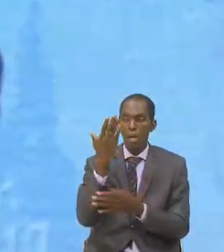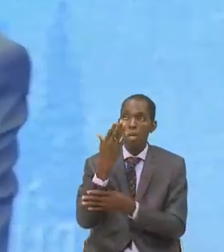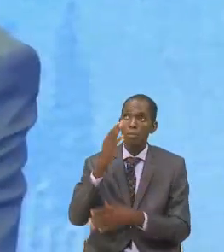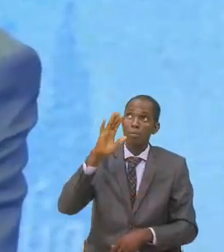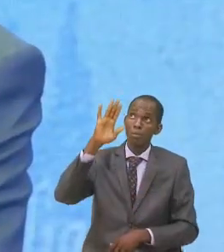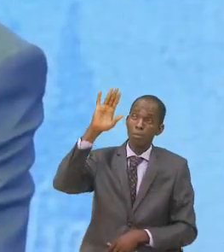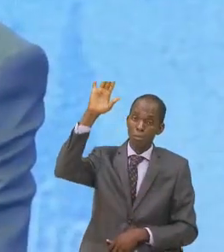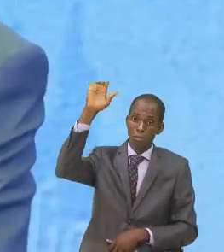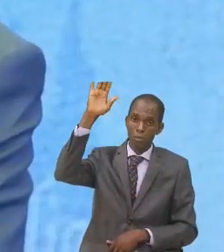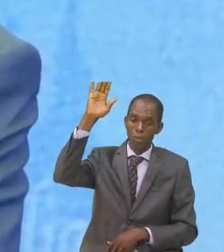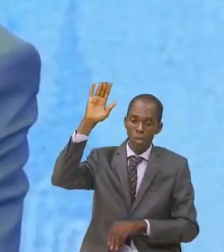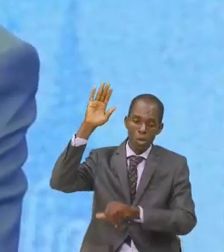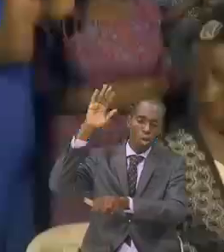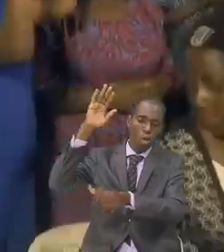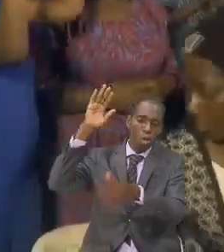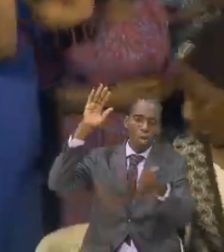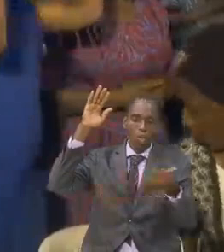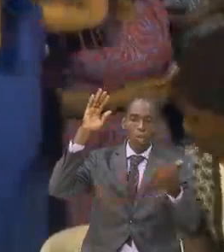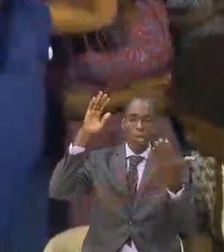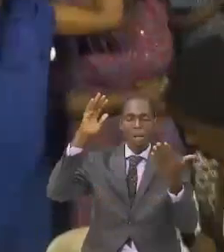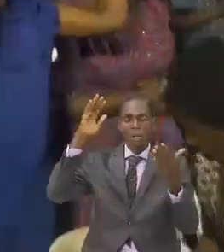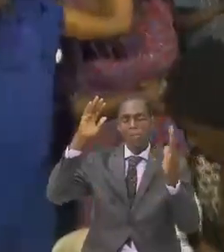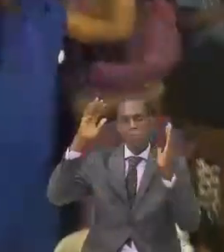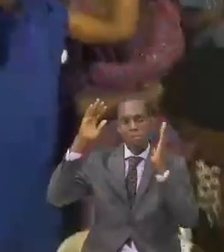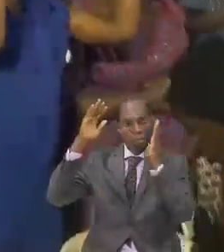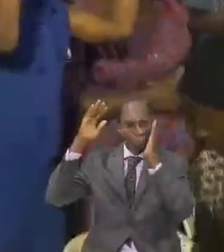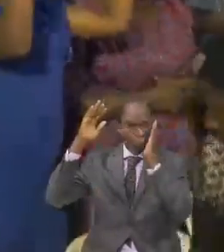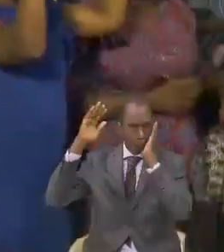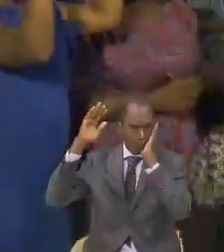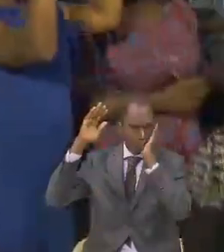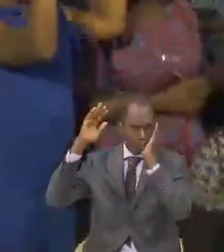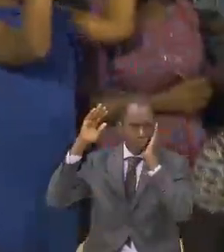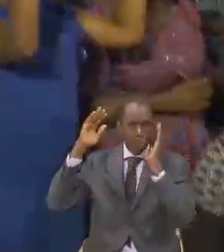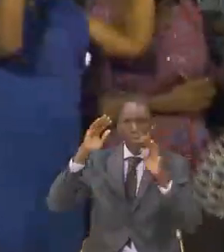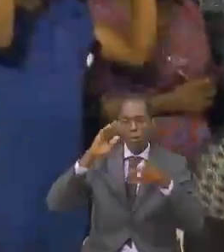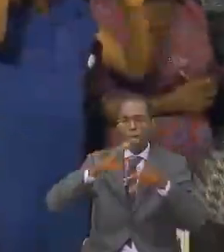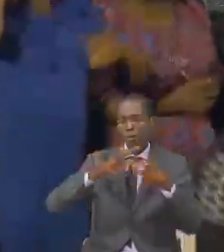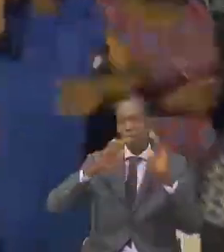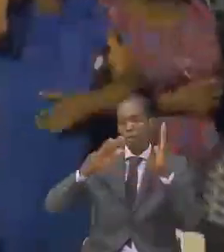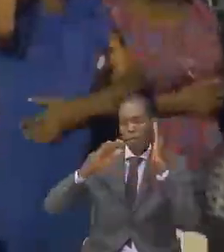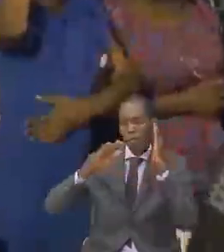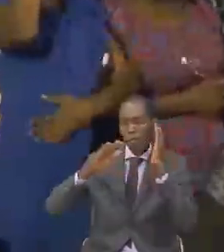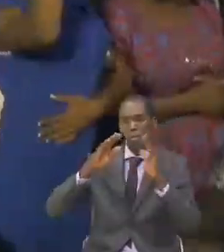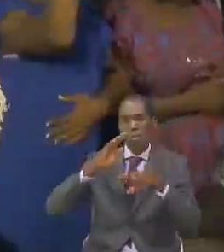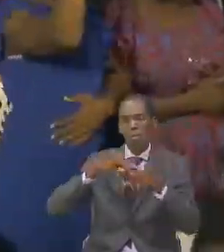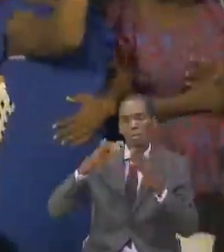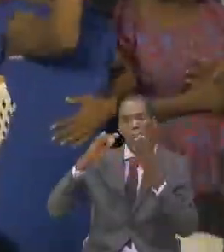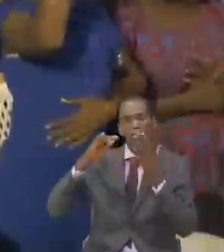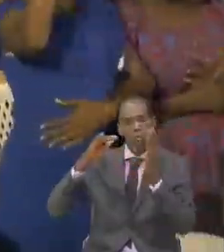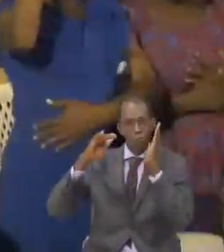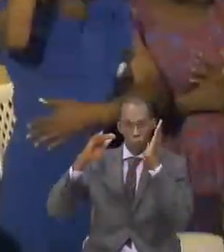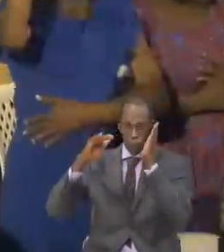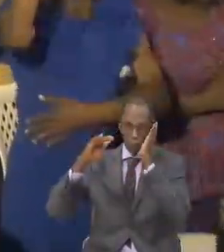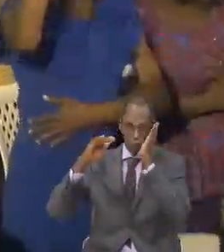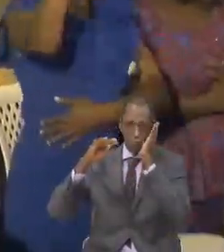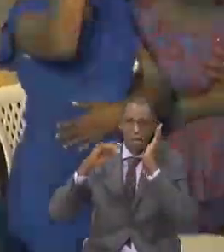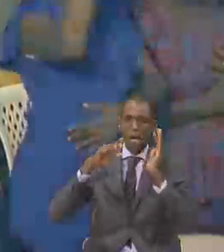You raise up one hand and you lay your hand, the other hand, in the place where you have the